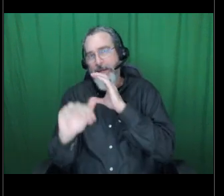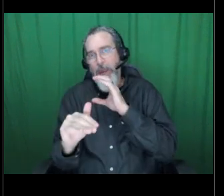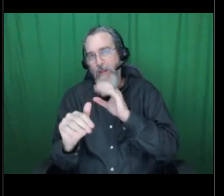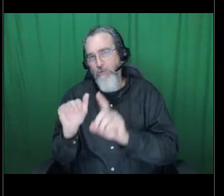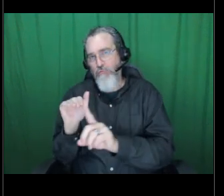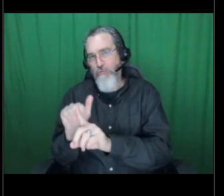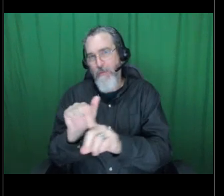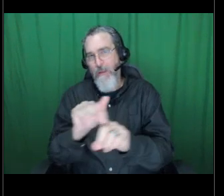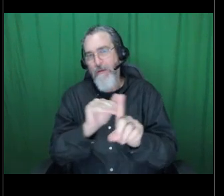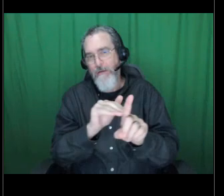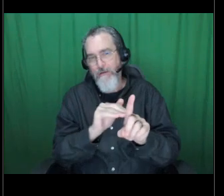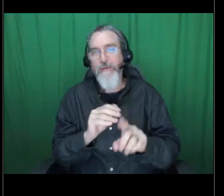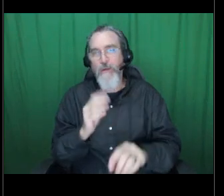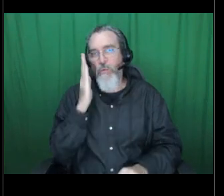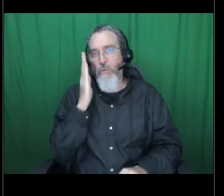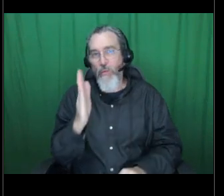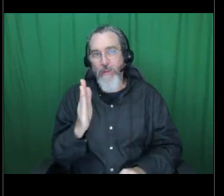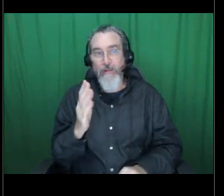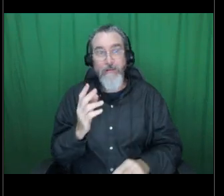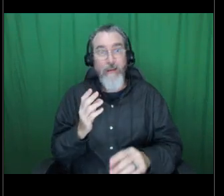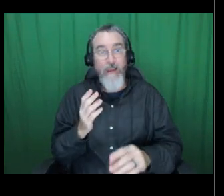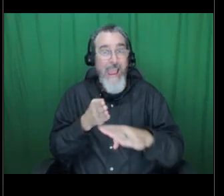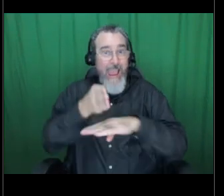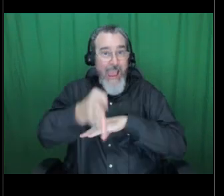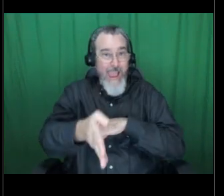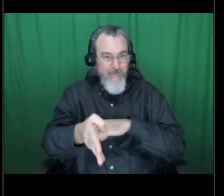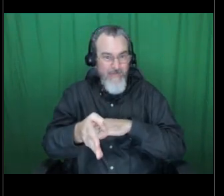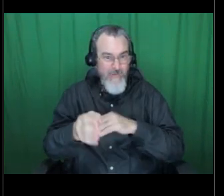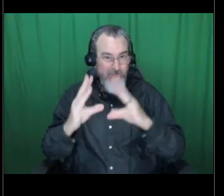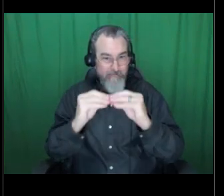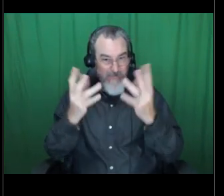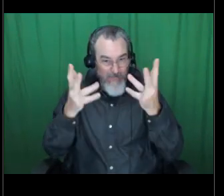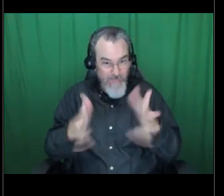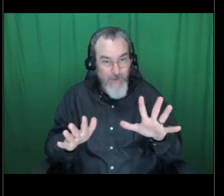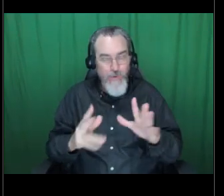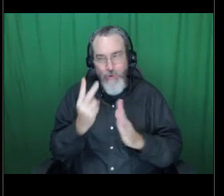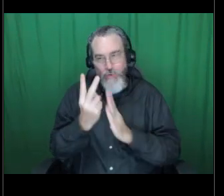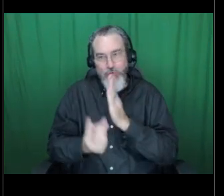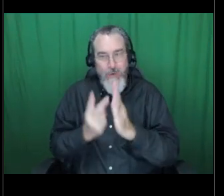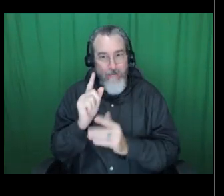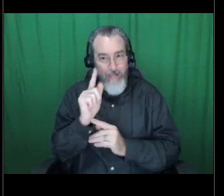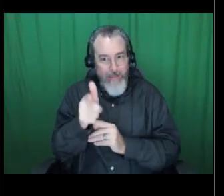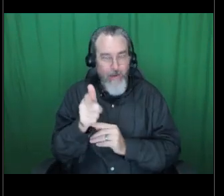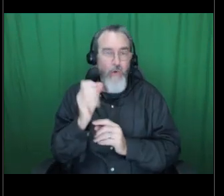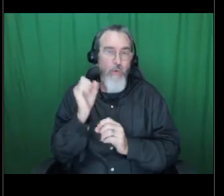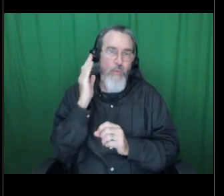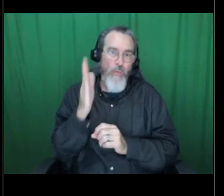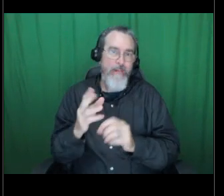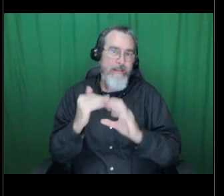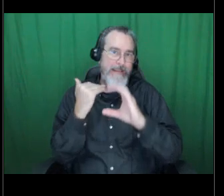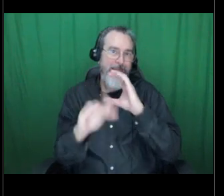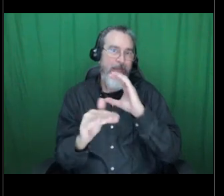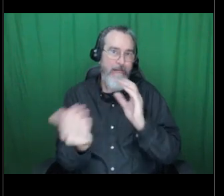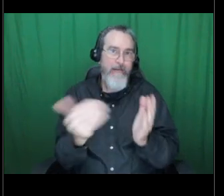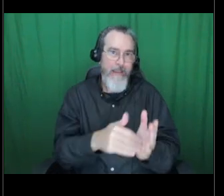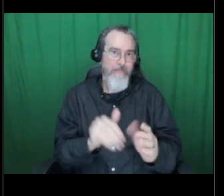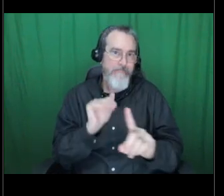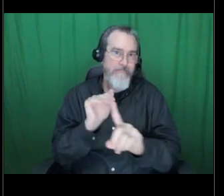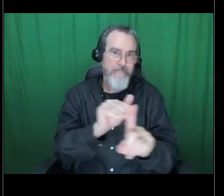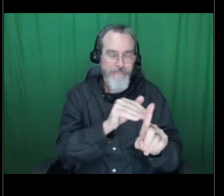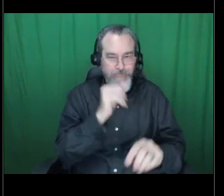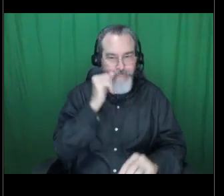to participants 2 hours after the webinar. You may take the quiz at any time following